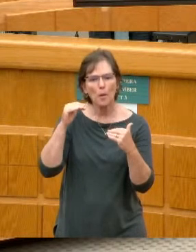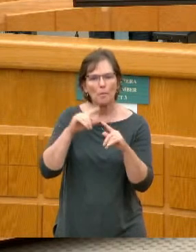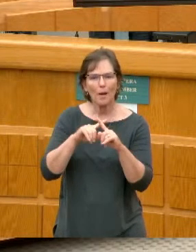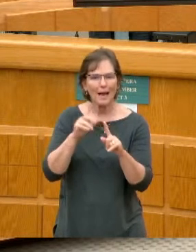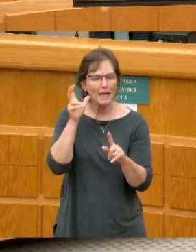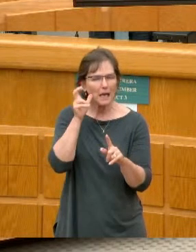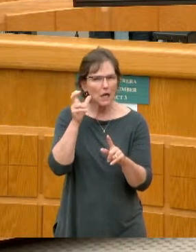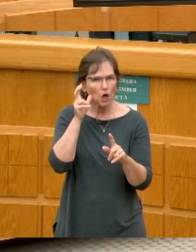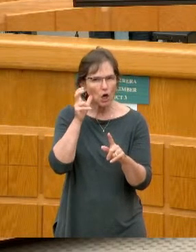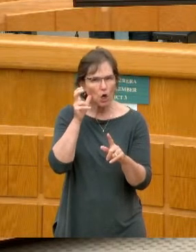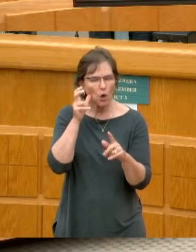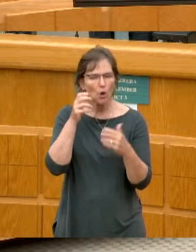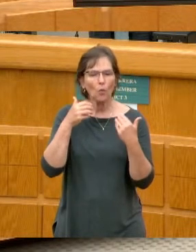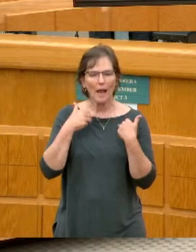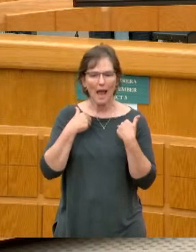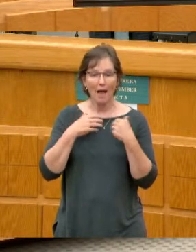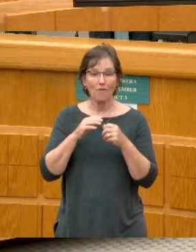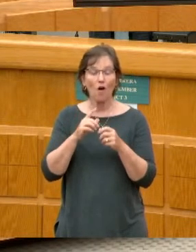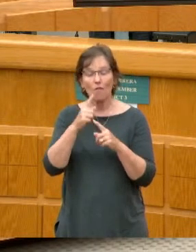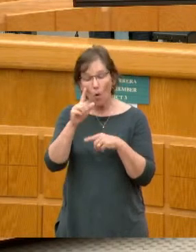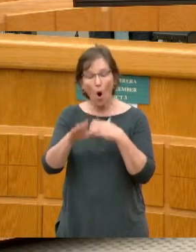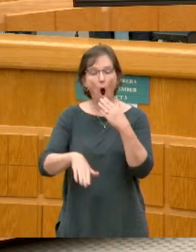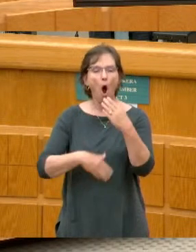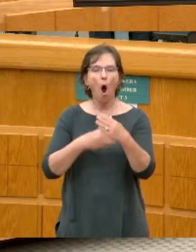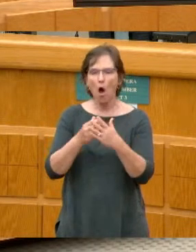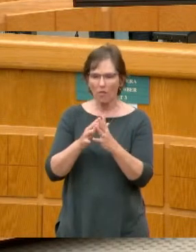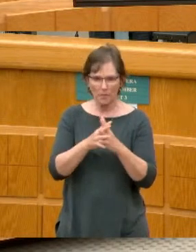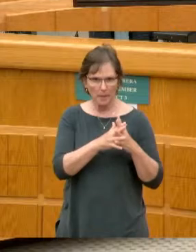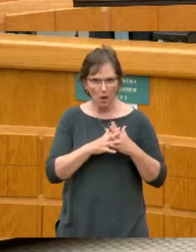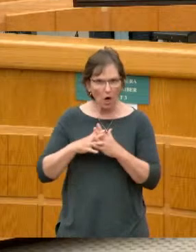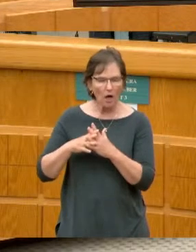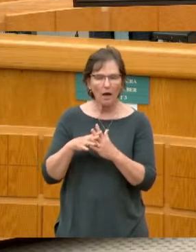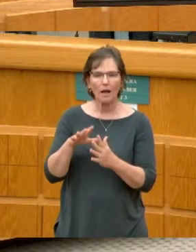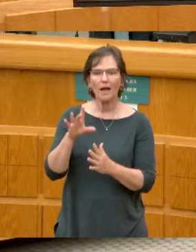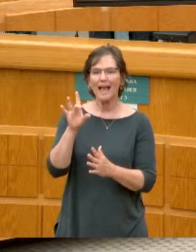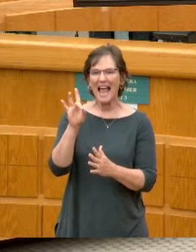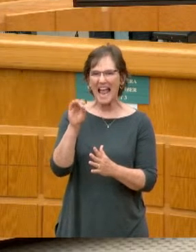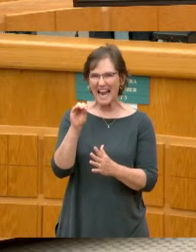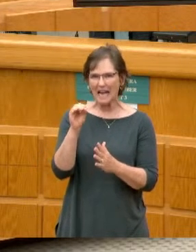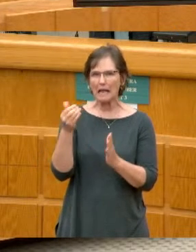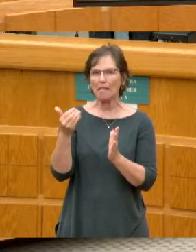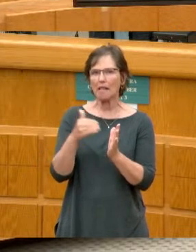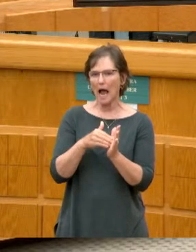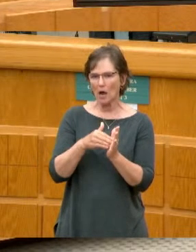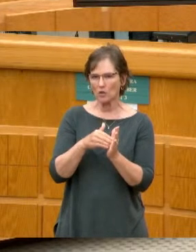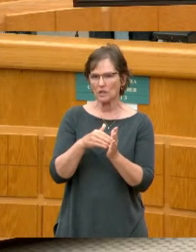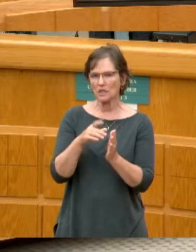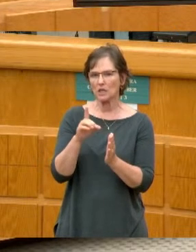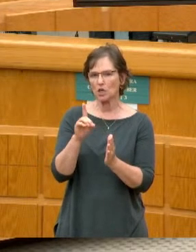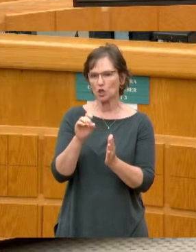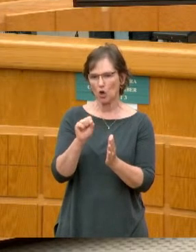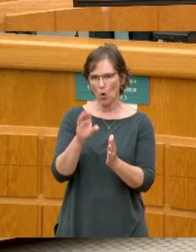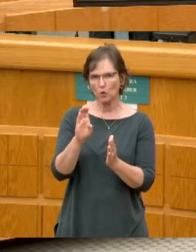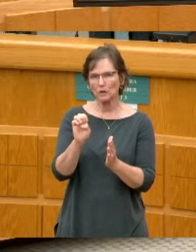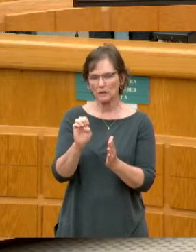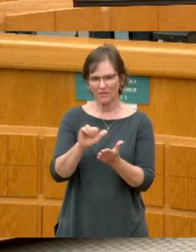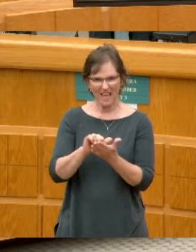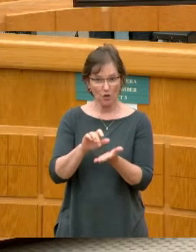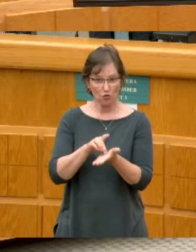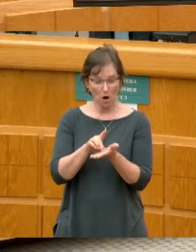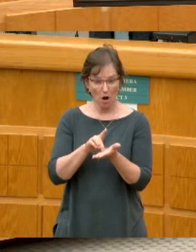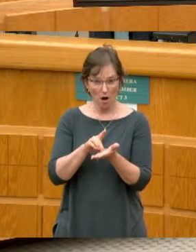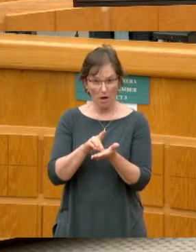Lilly should have up to 1 million doses by the end of the year. So I want to caution you, I'm excited about this news, and I want you to